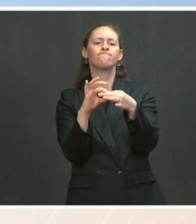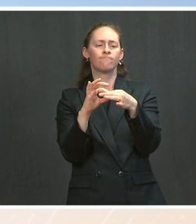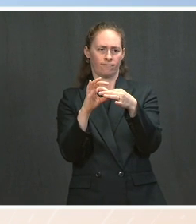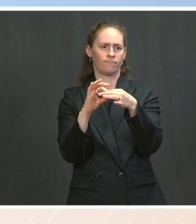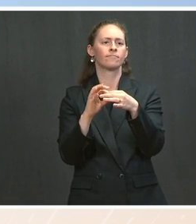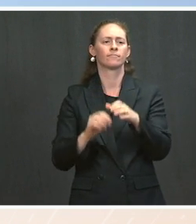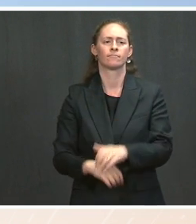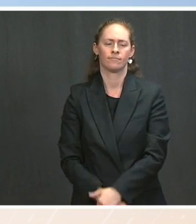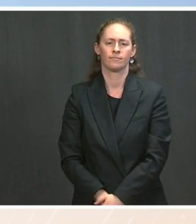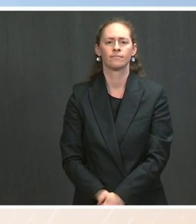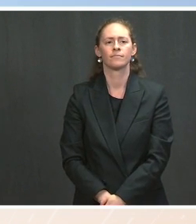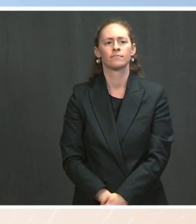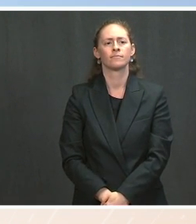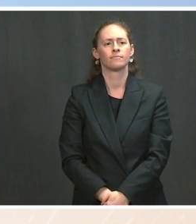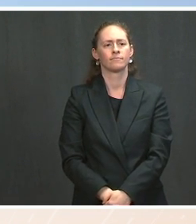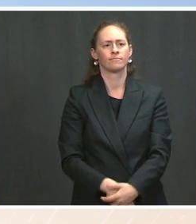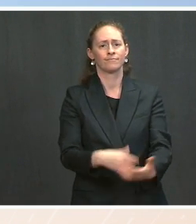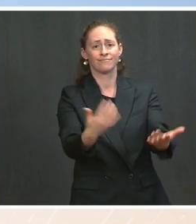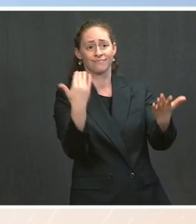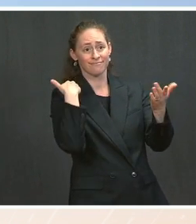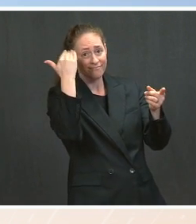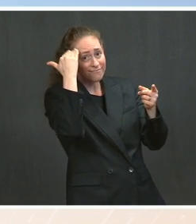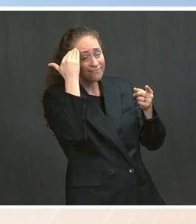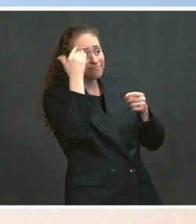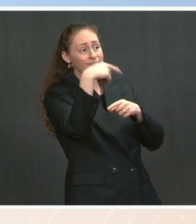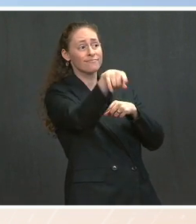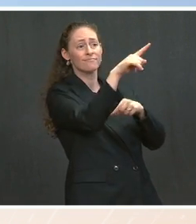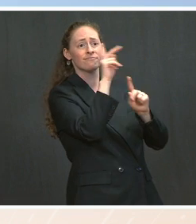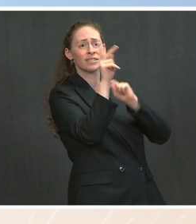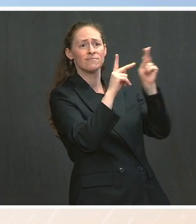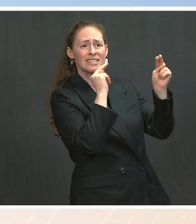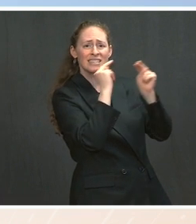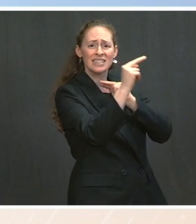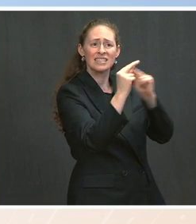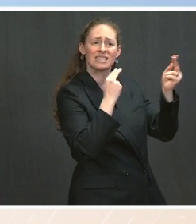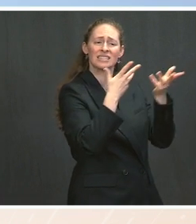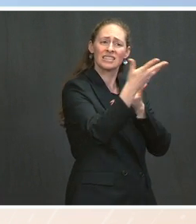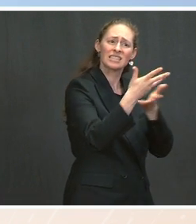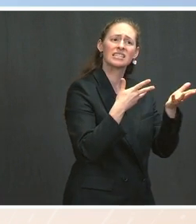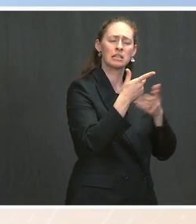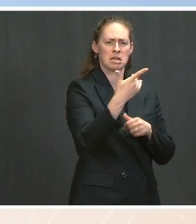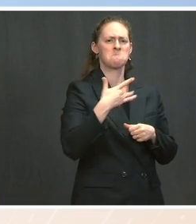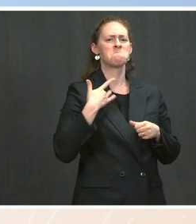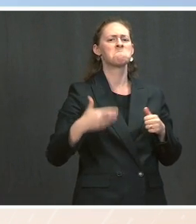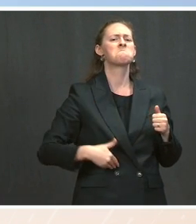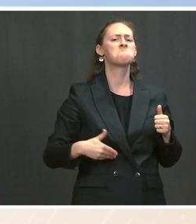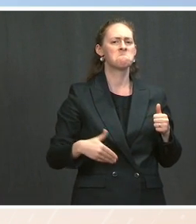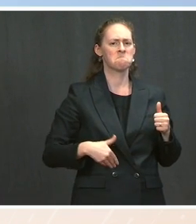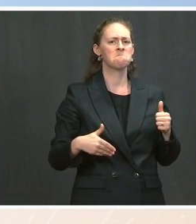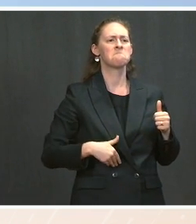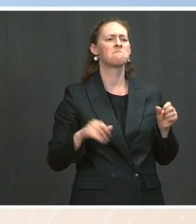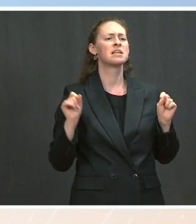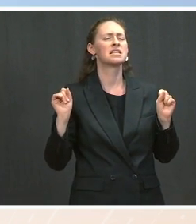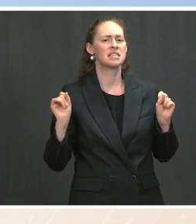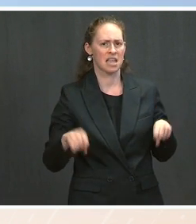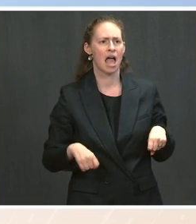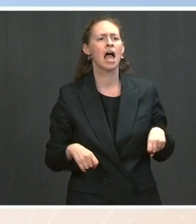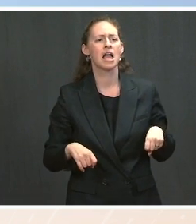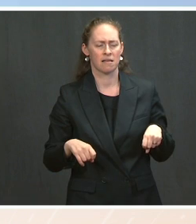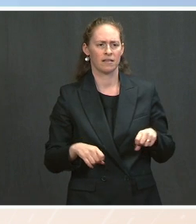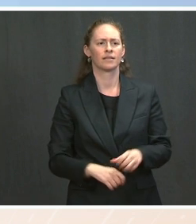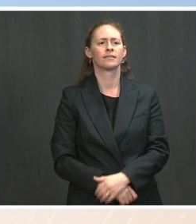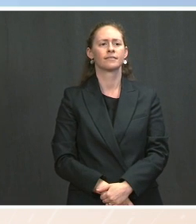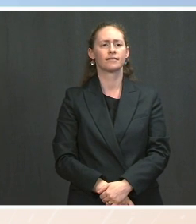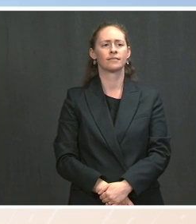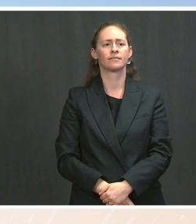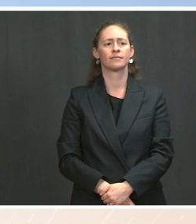with the negotiators as well, is that they still feel there is progress being made. Yes, it's unlikely, as they've conveyed as well, we're going to meet the